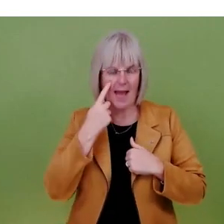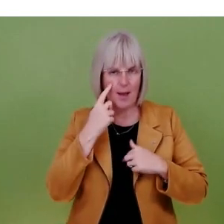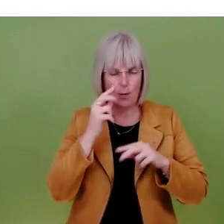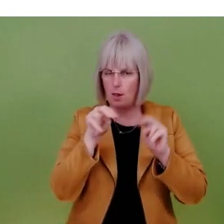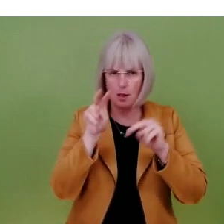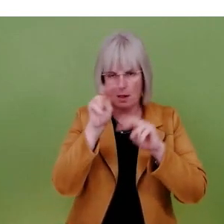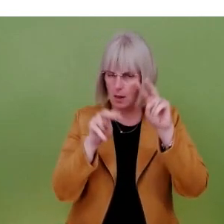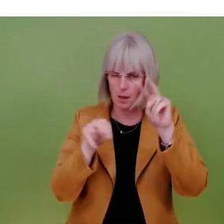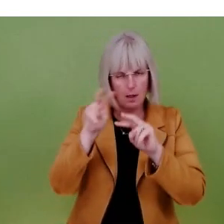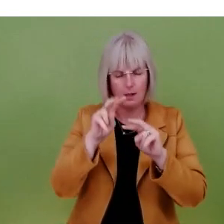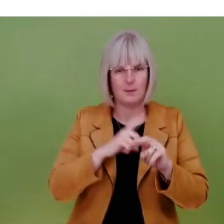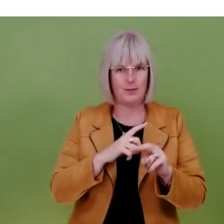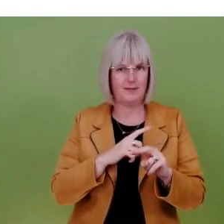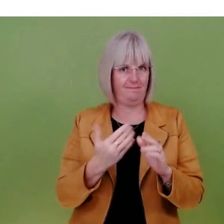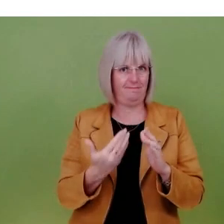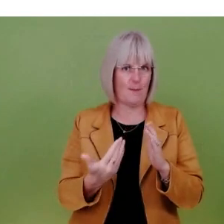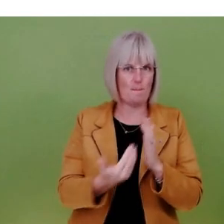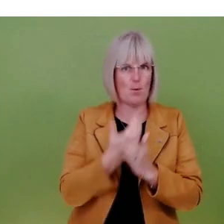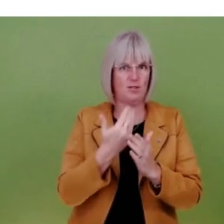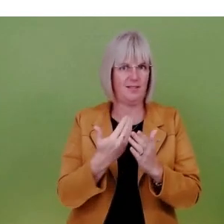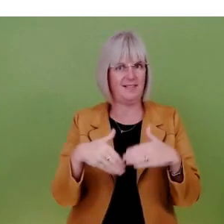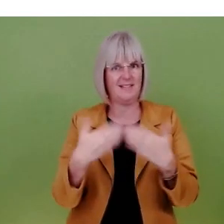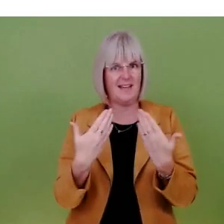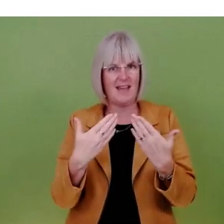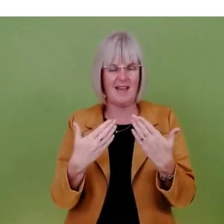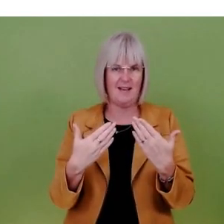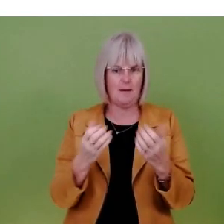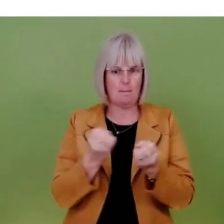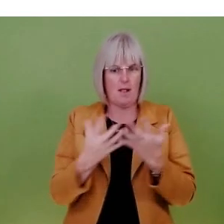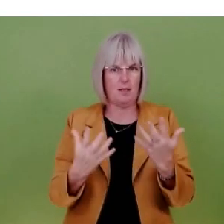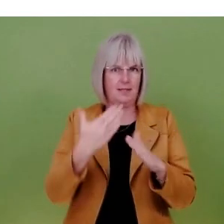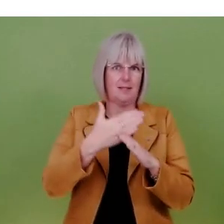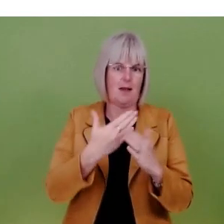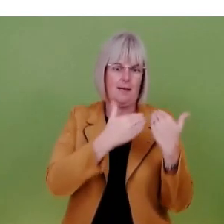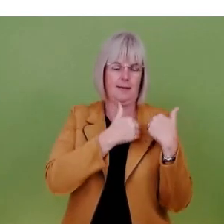So I'm looking across at the Slido window. So our currently